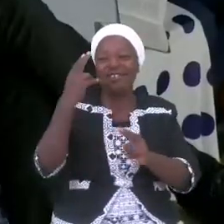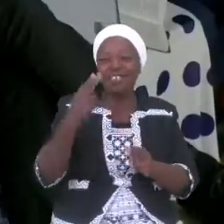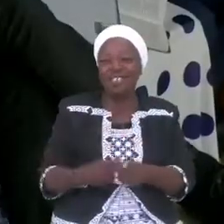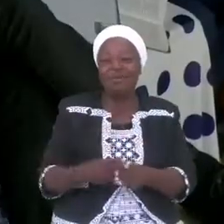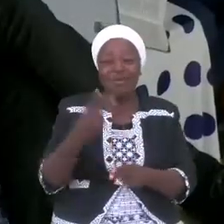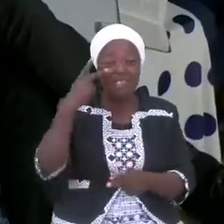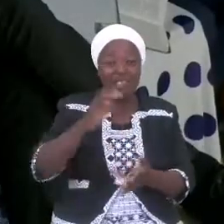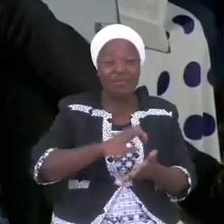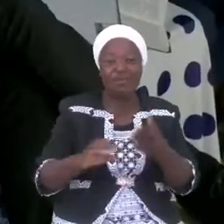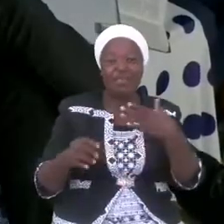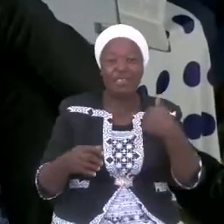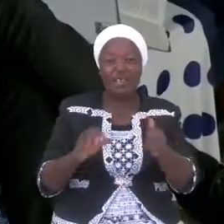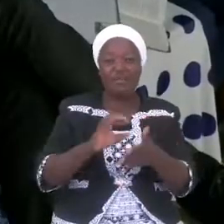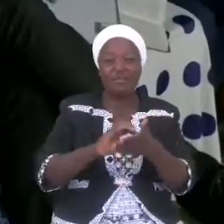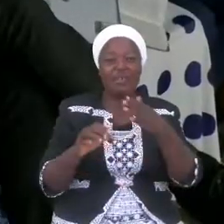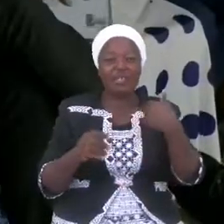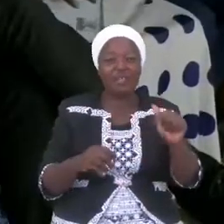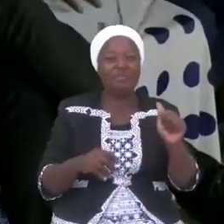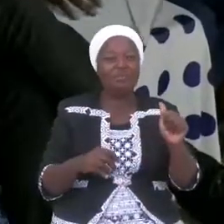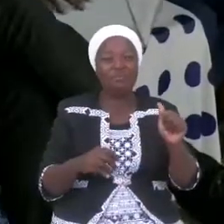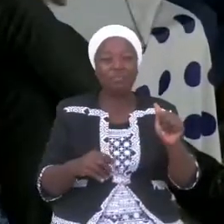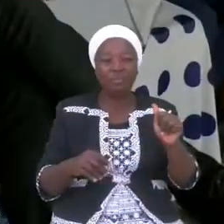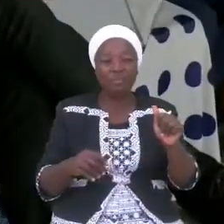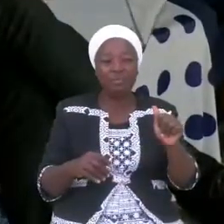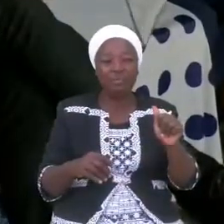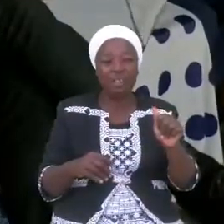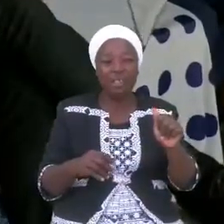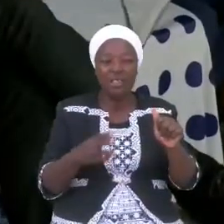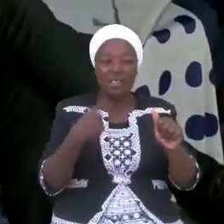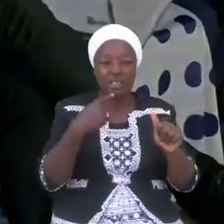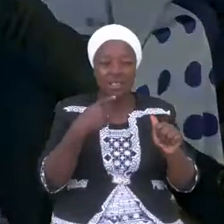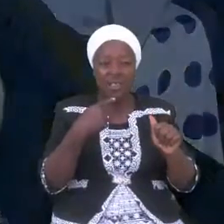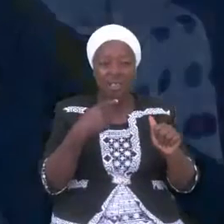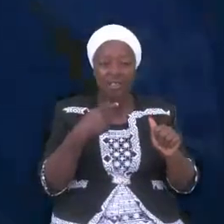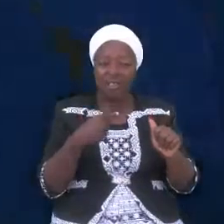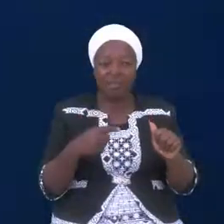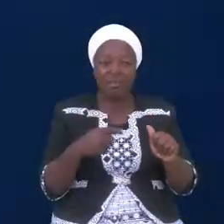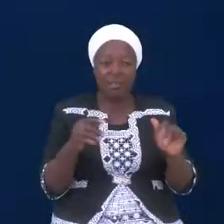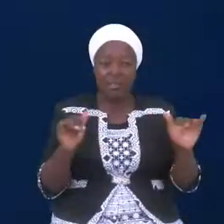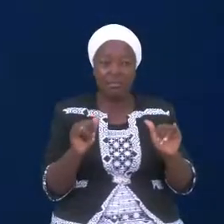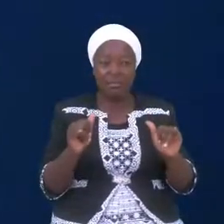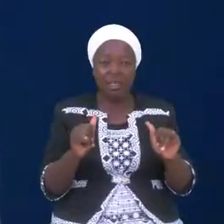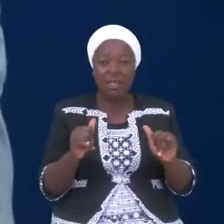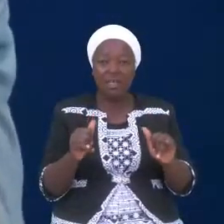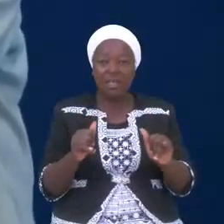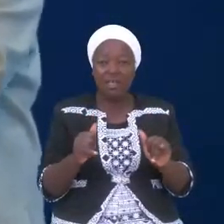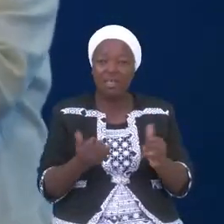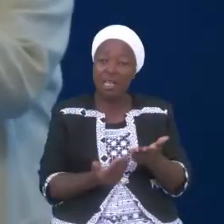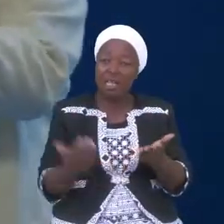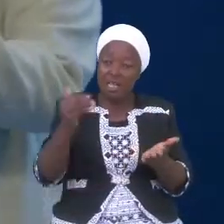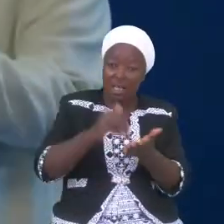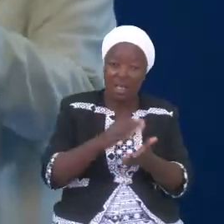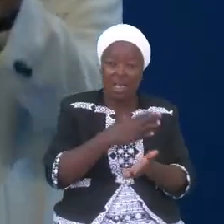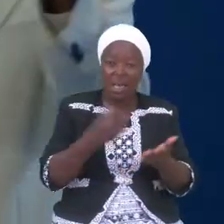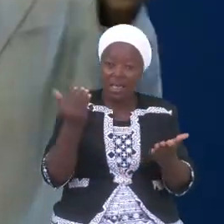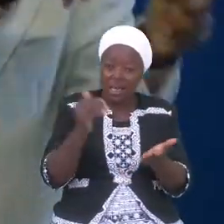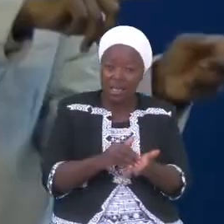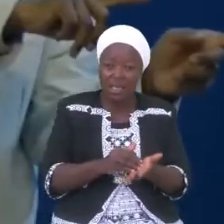Look at verse 10. Verse 10 is still basically saying the same thing. Repetition makes